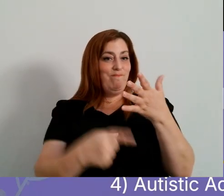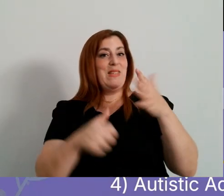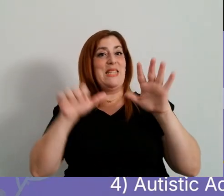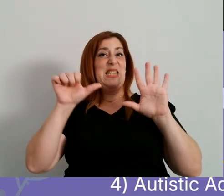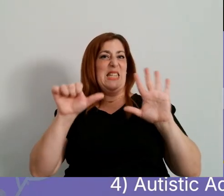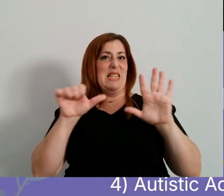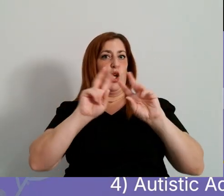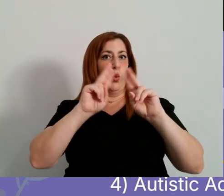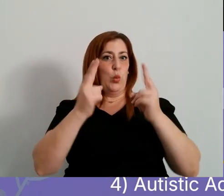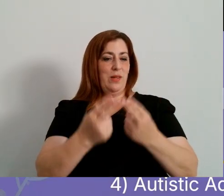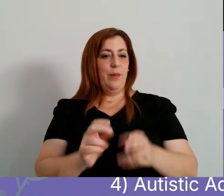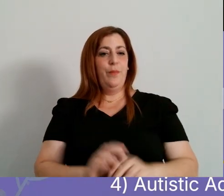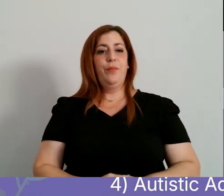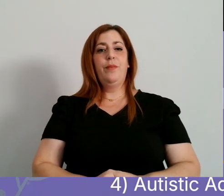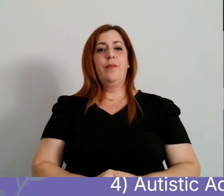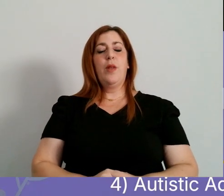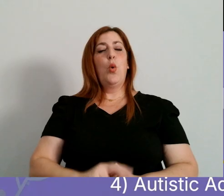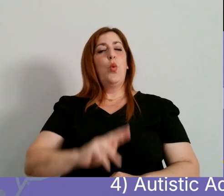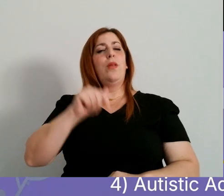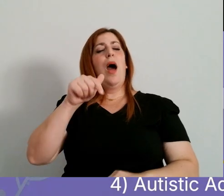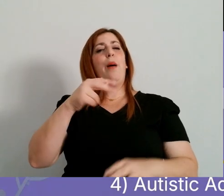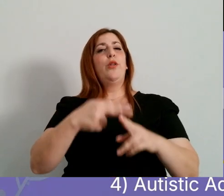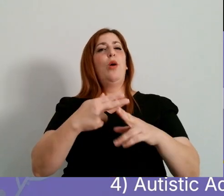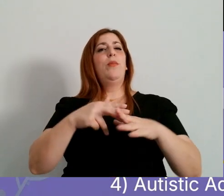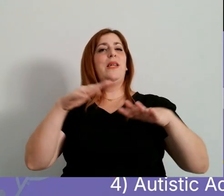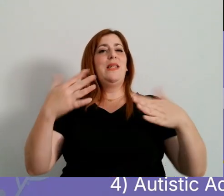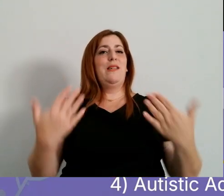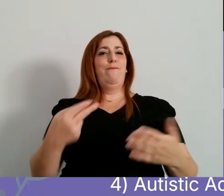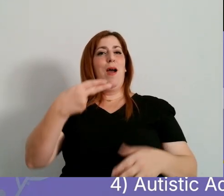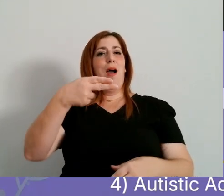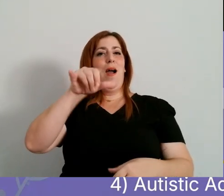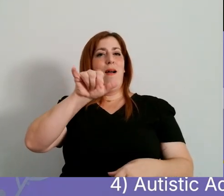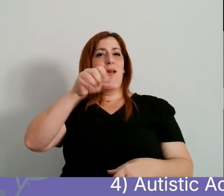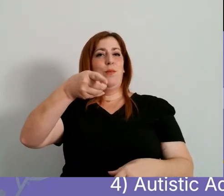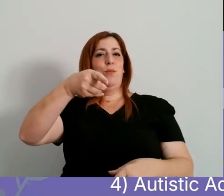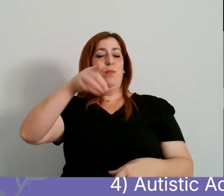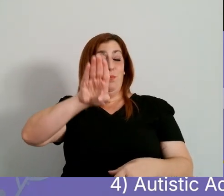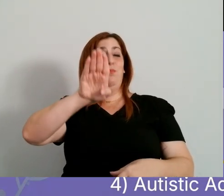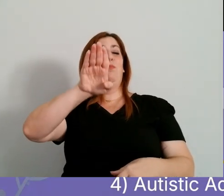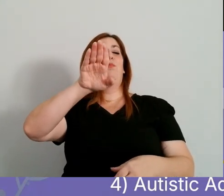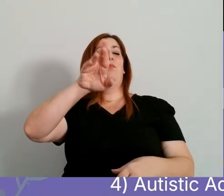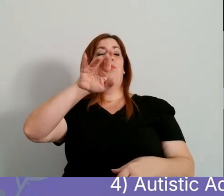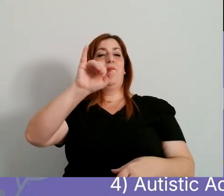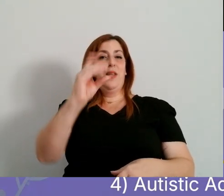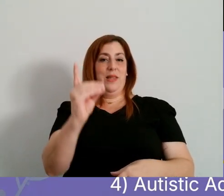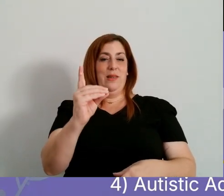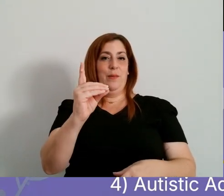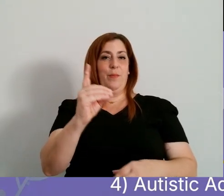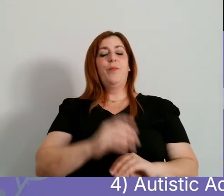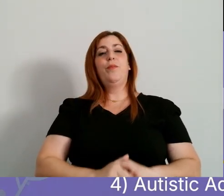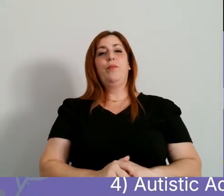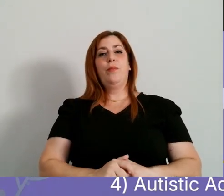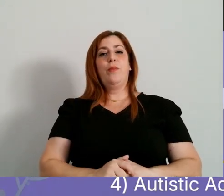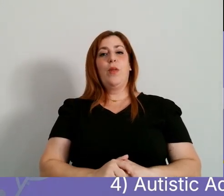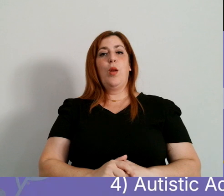They were organized in hybrid format, and they included